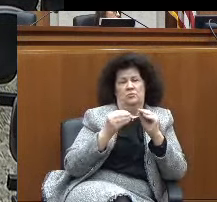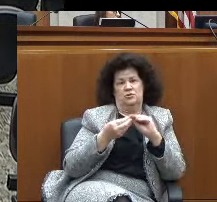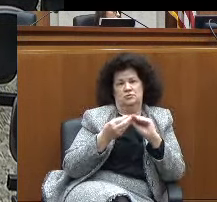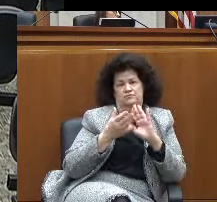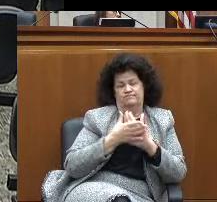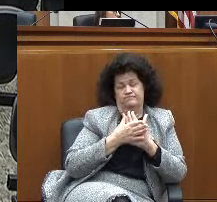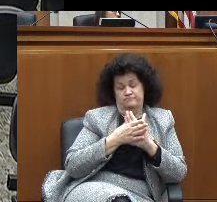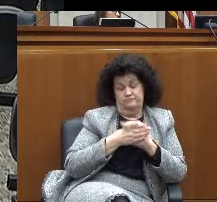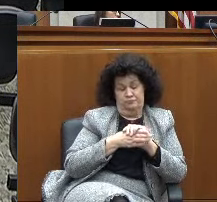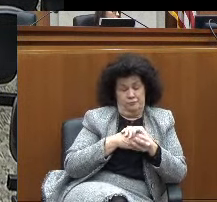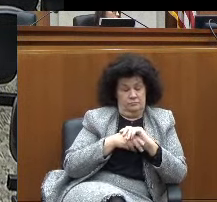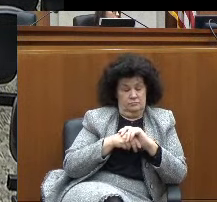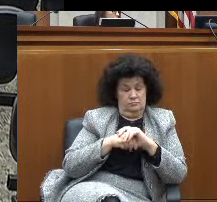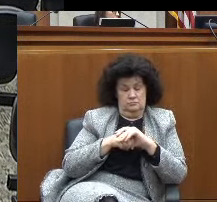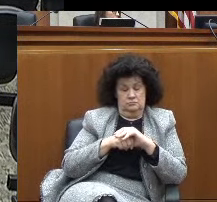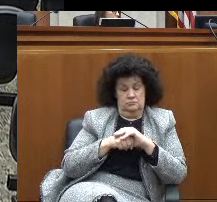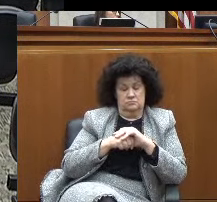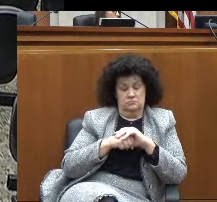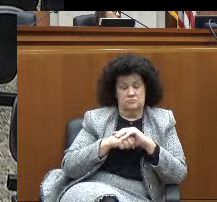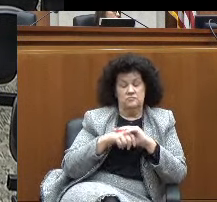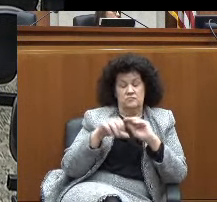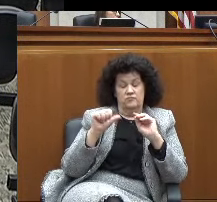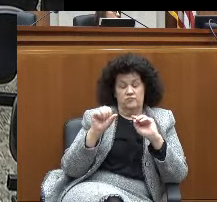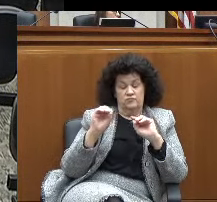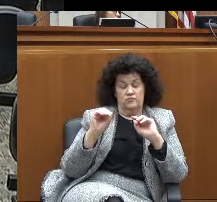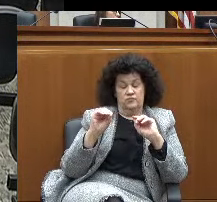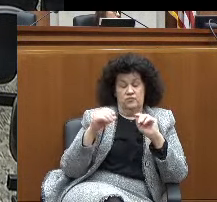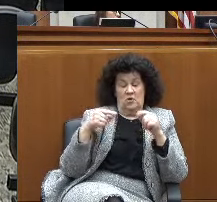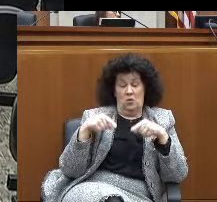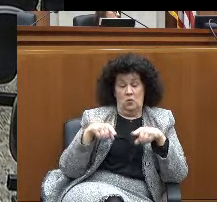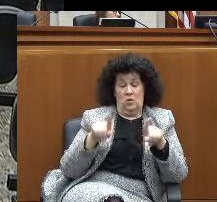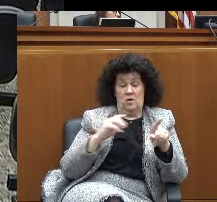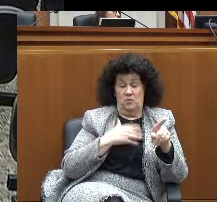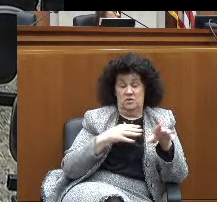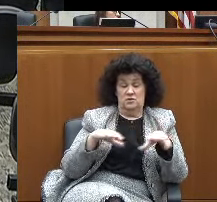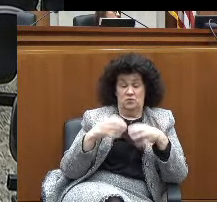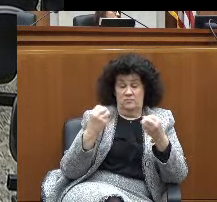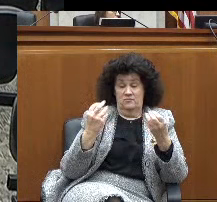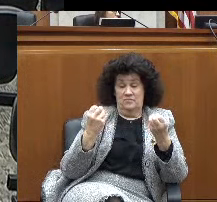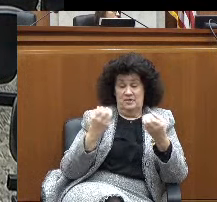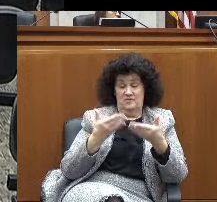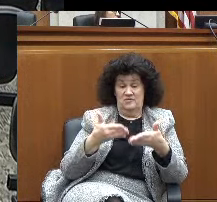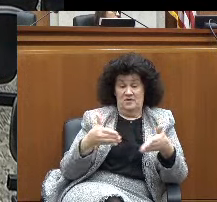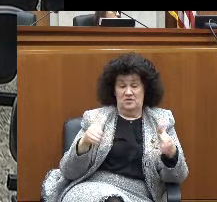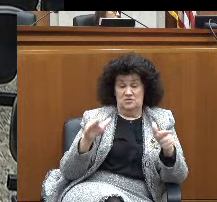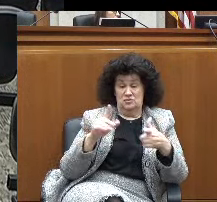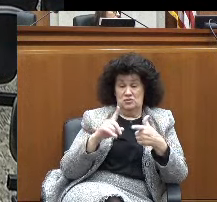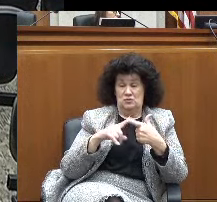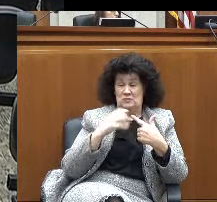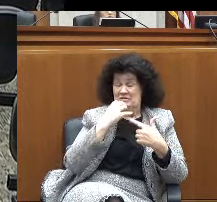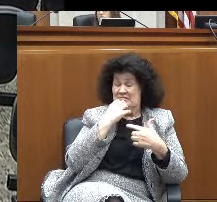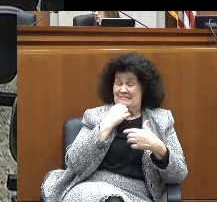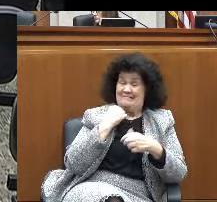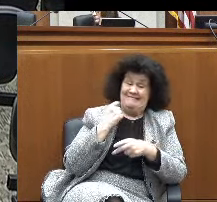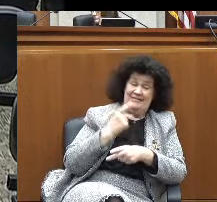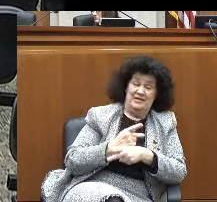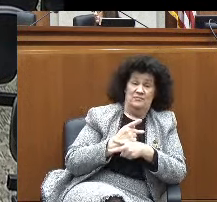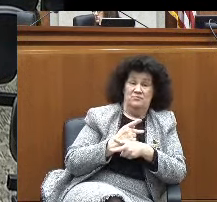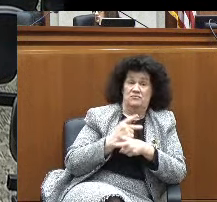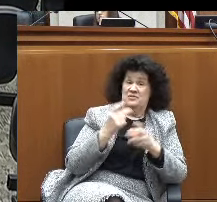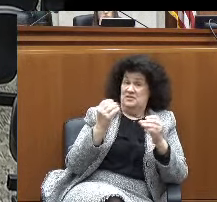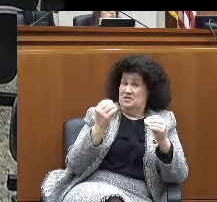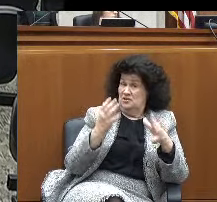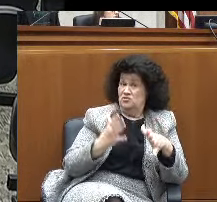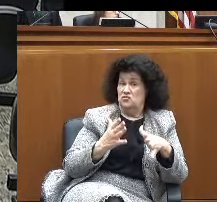make those jumps. So while we're doing many, many things to try to retain teachers, and I mean,